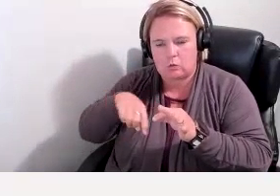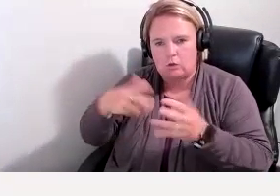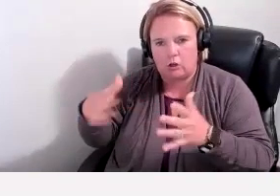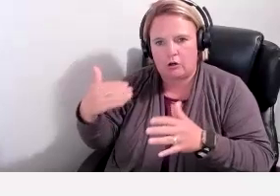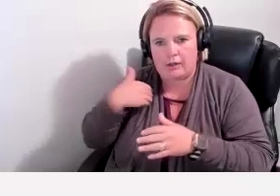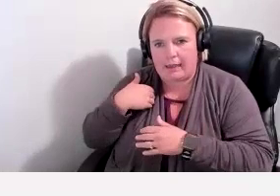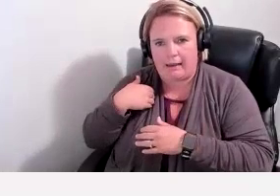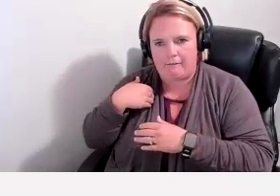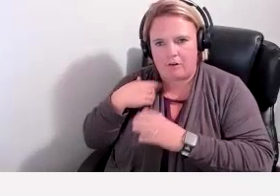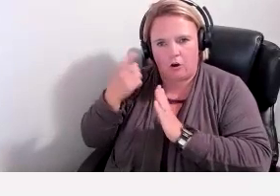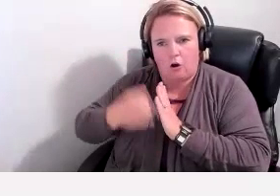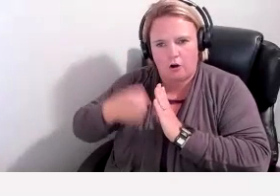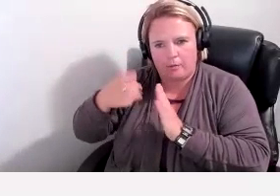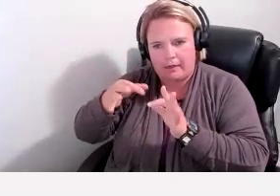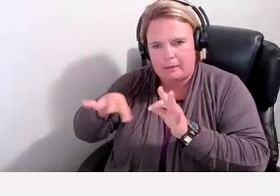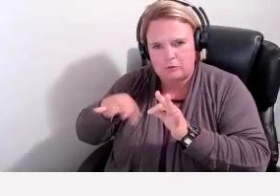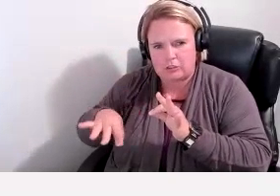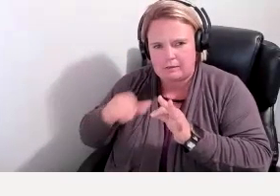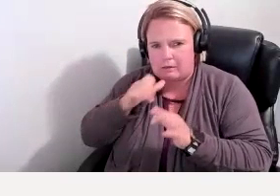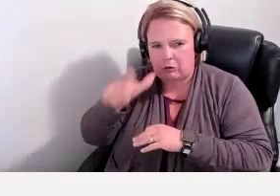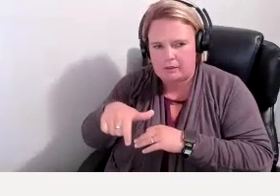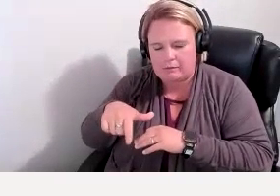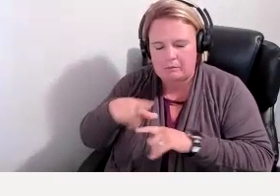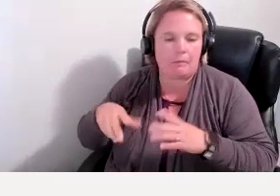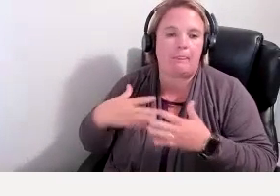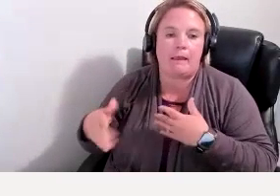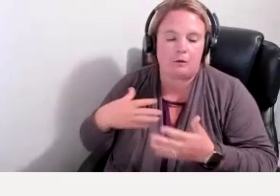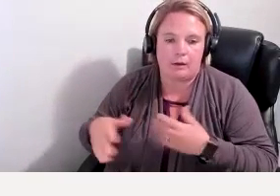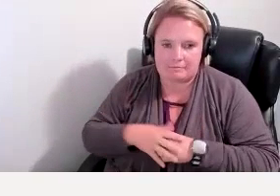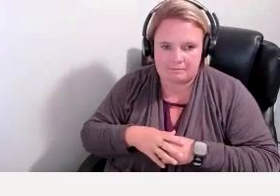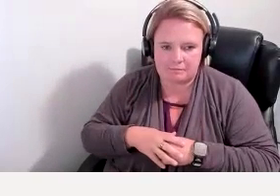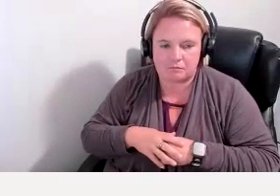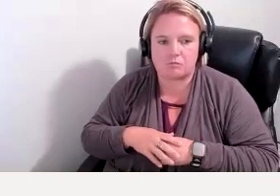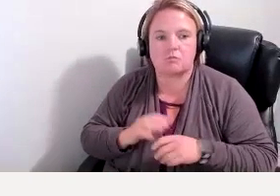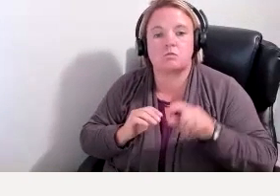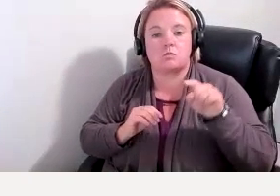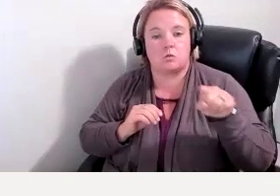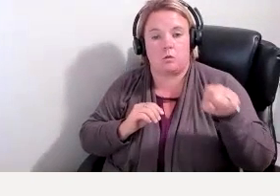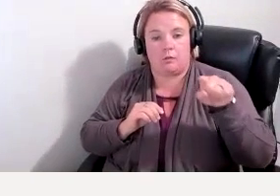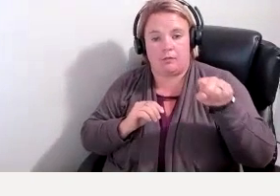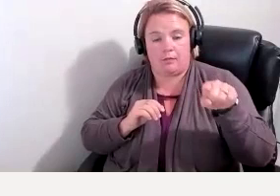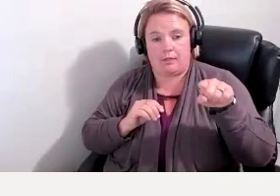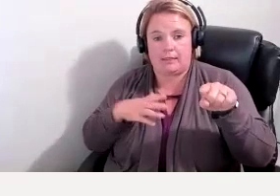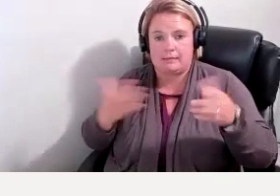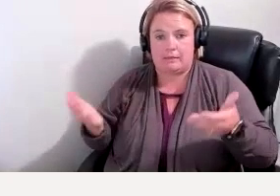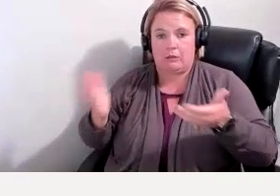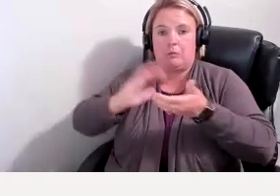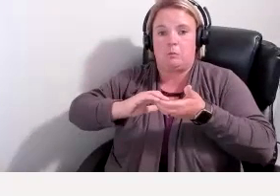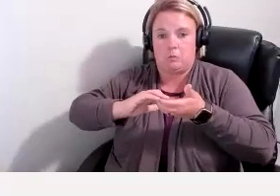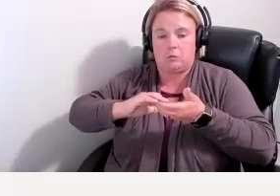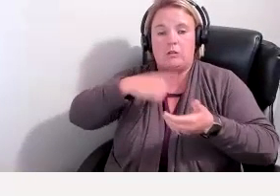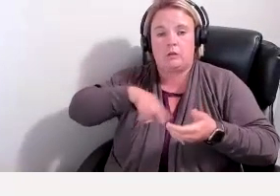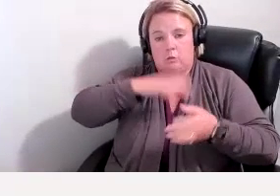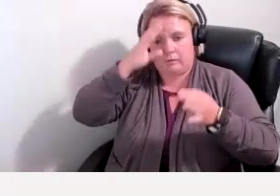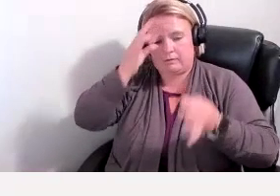auto captioning. But in any case, so this is the partnership that we've